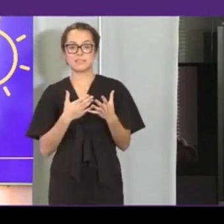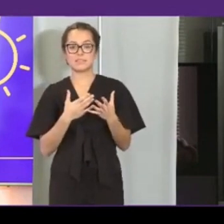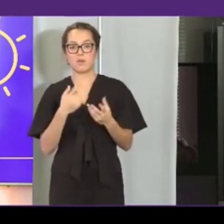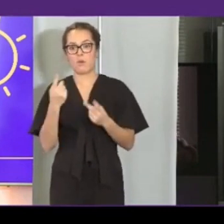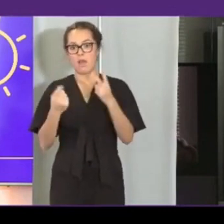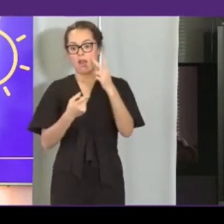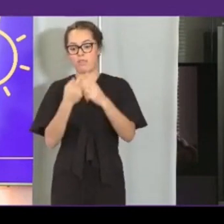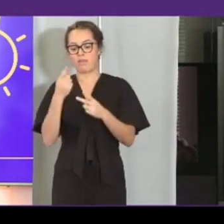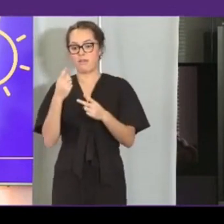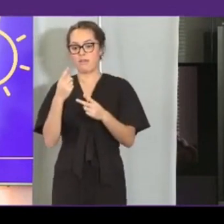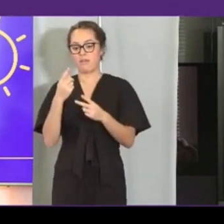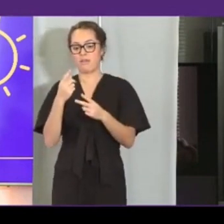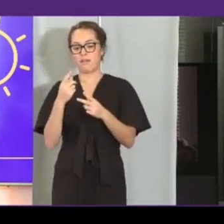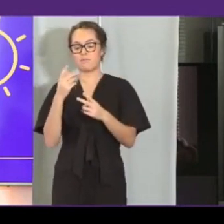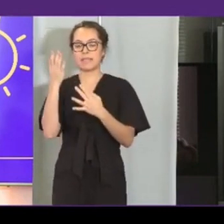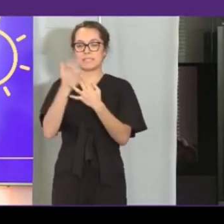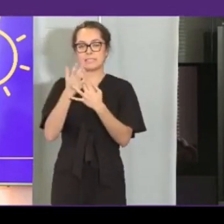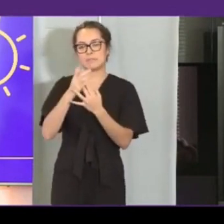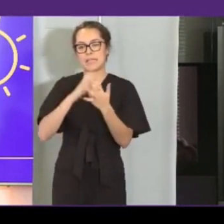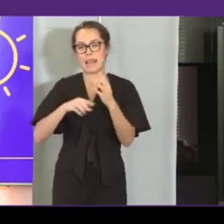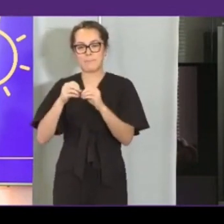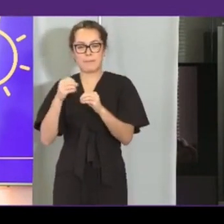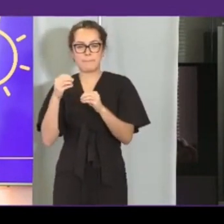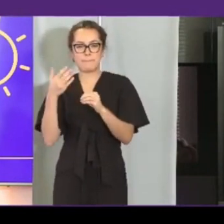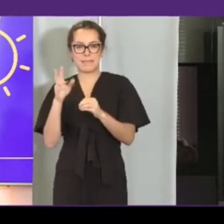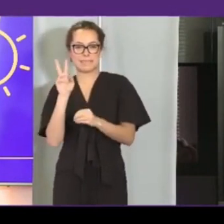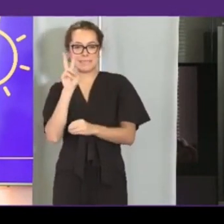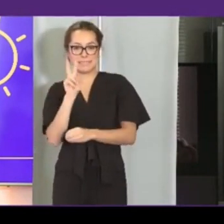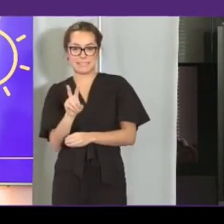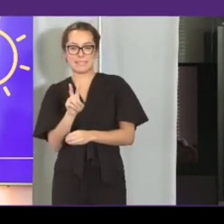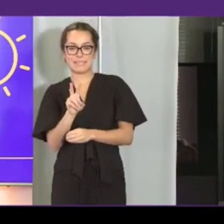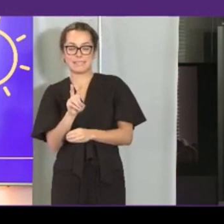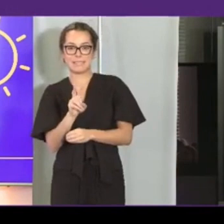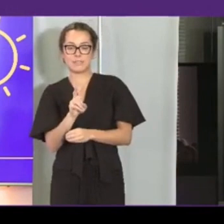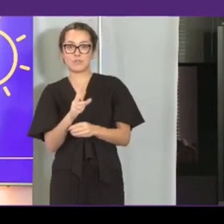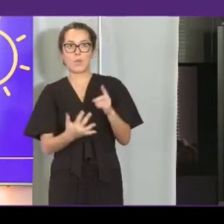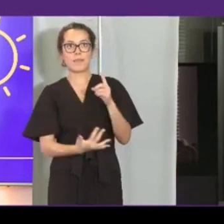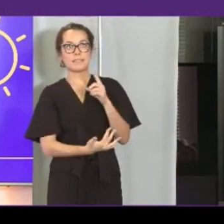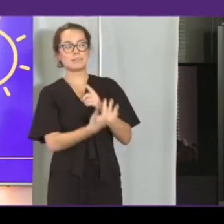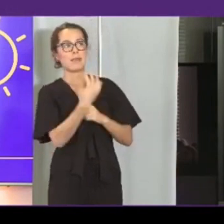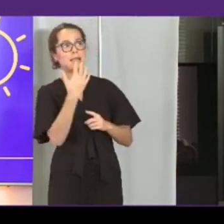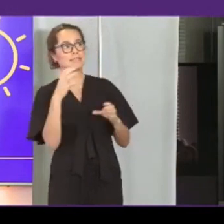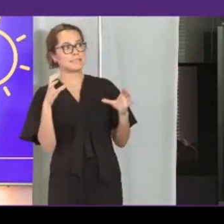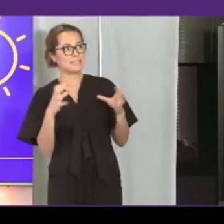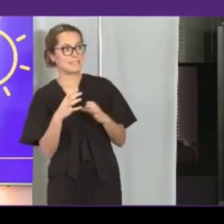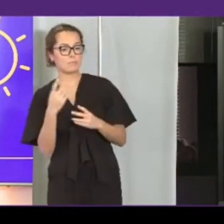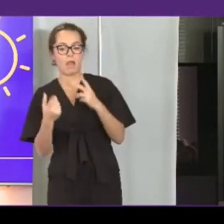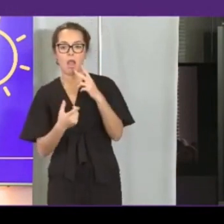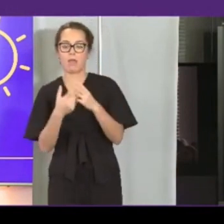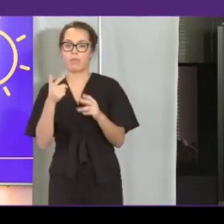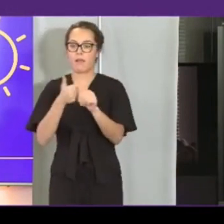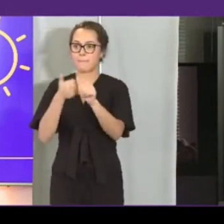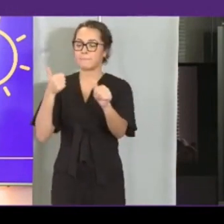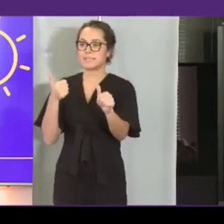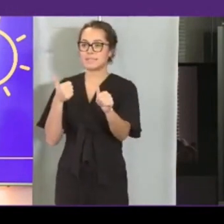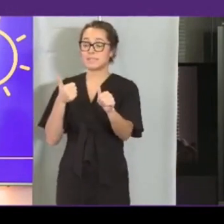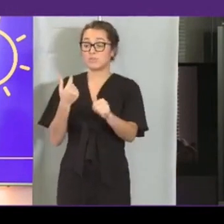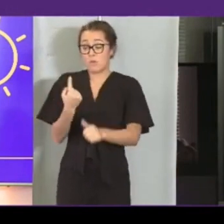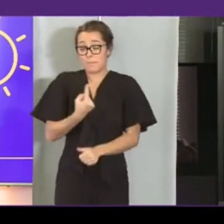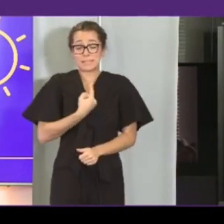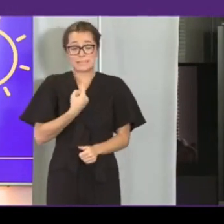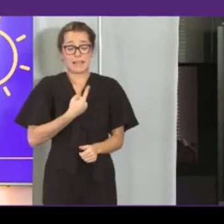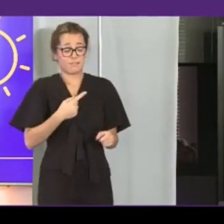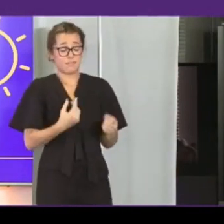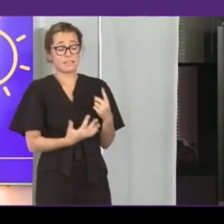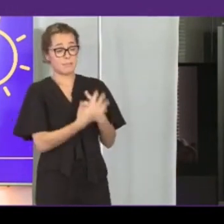lab really effectively and kind of inspired a lot of other teams, organisations, and including myself.